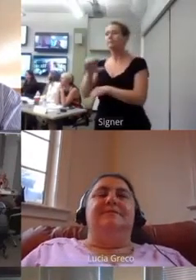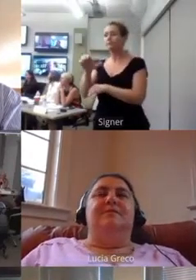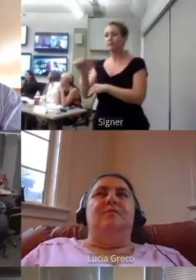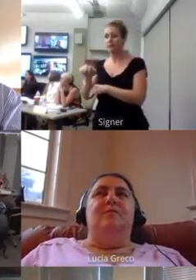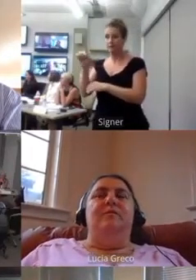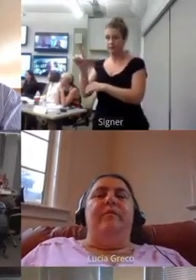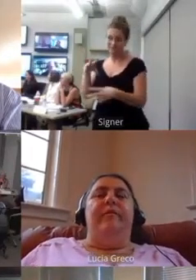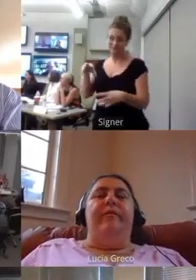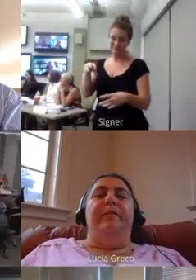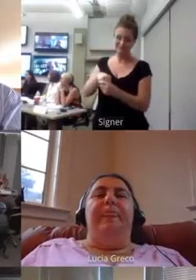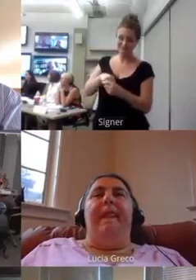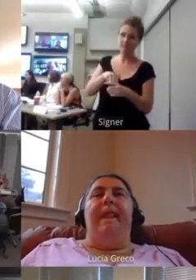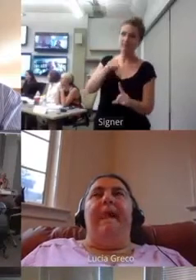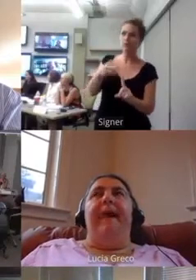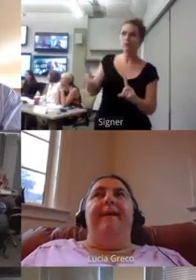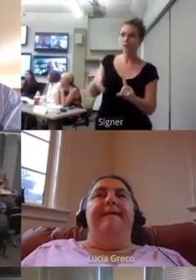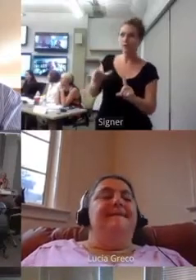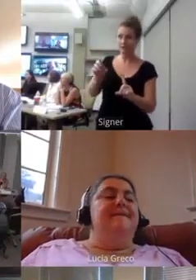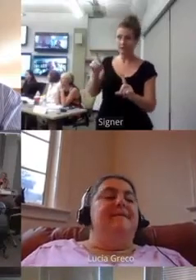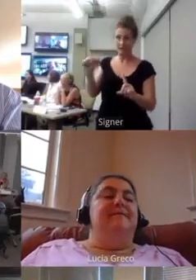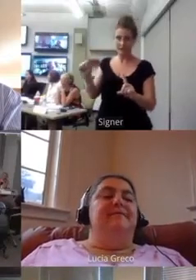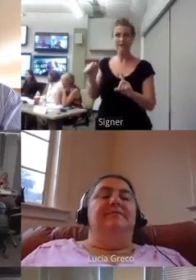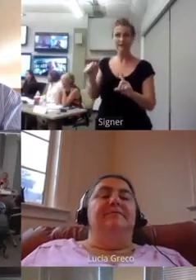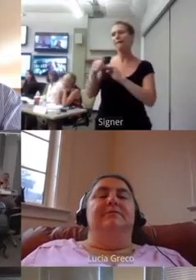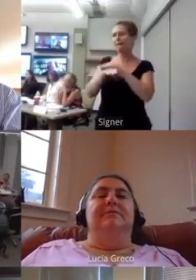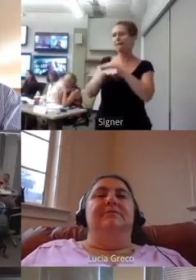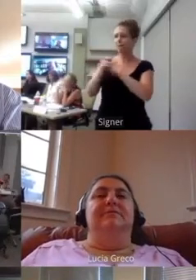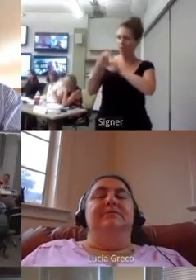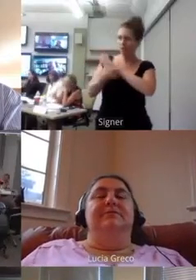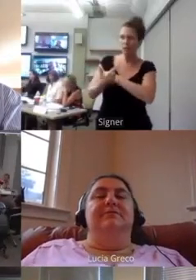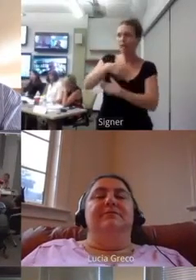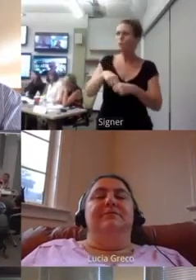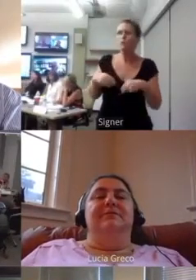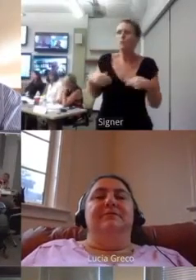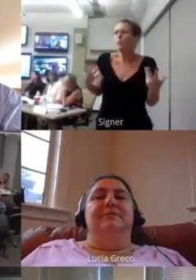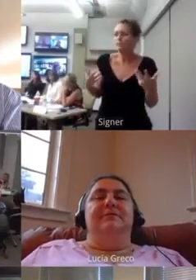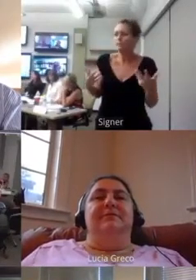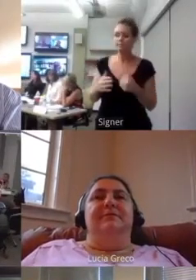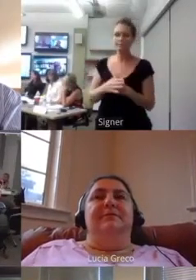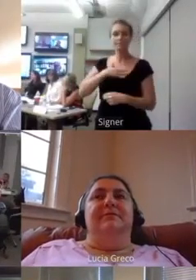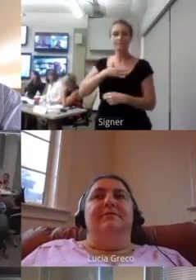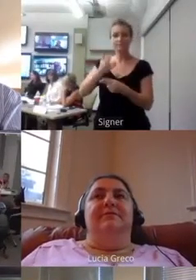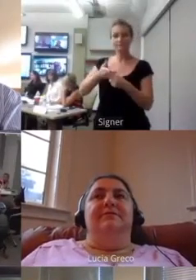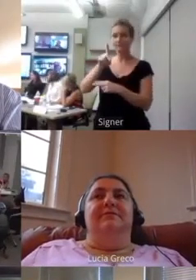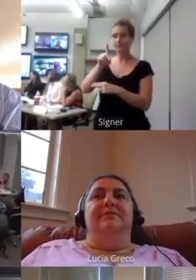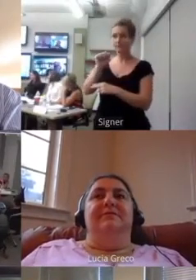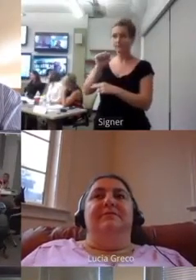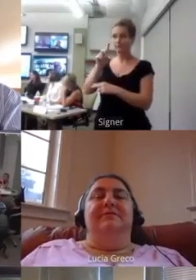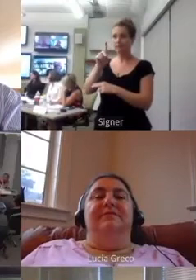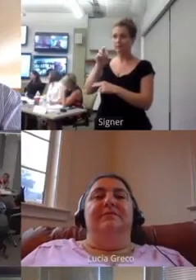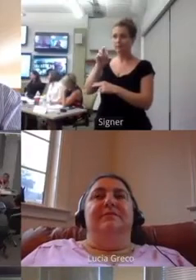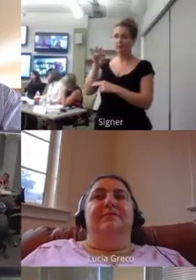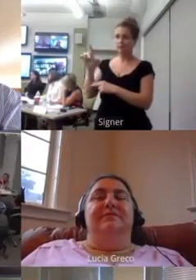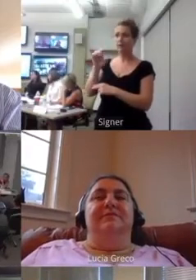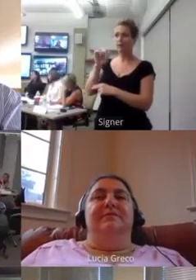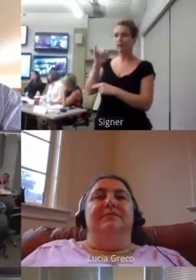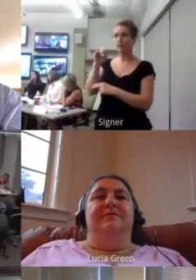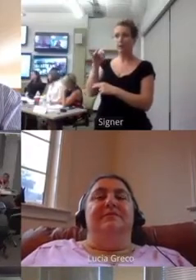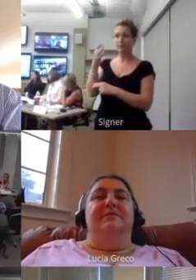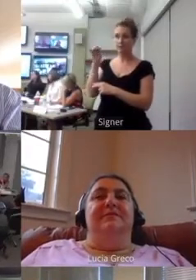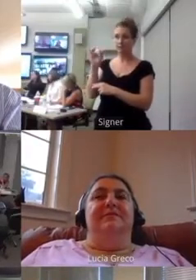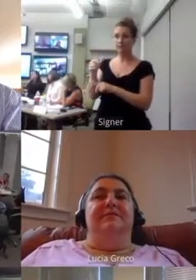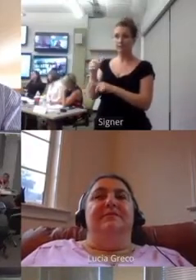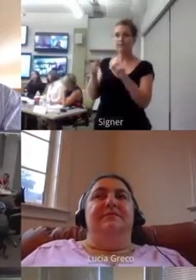national accessibility law include. My name is David Lepofsky. I'm a visiting professor at the Osgoode Hall Law